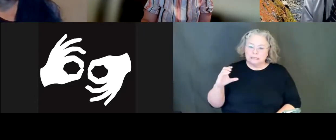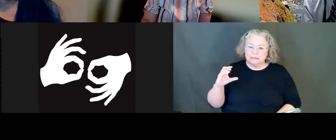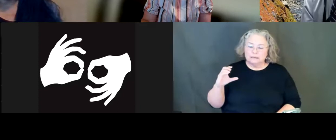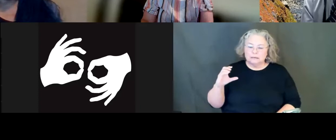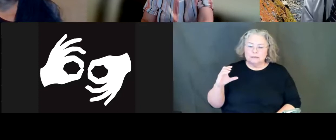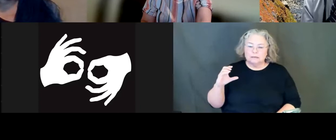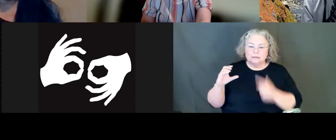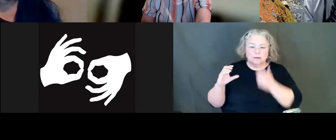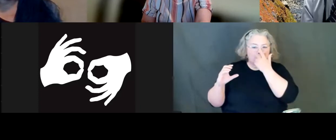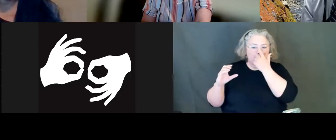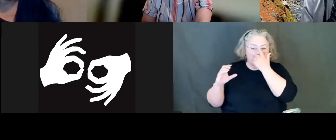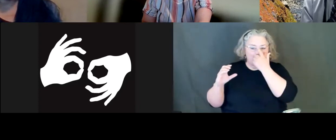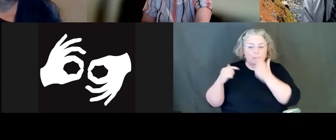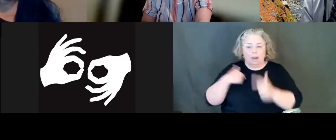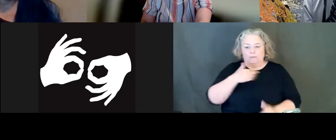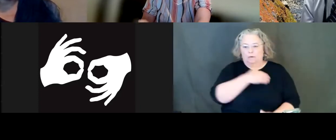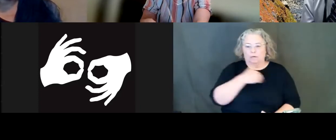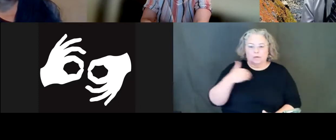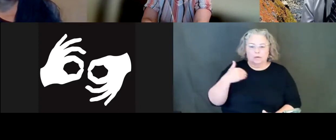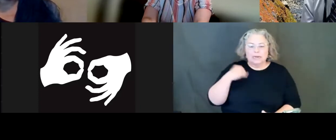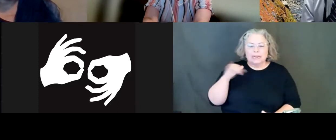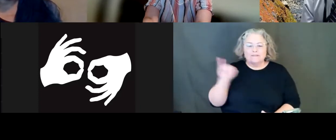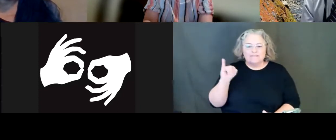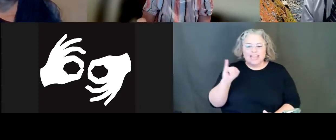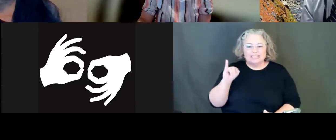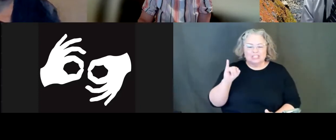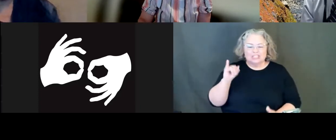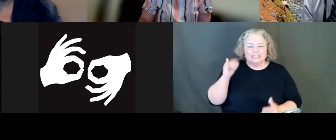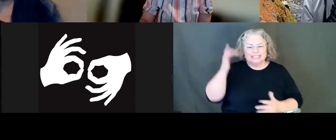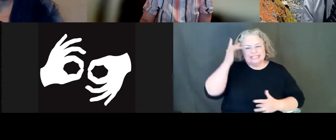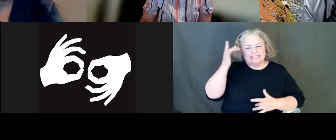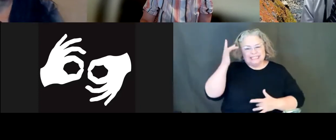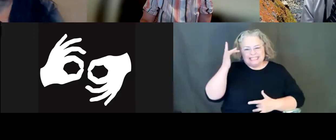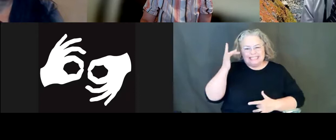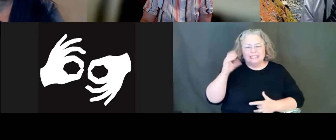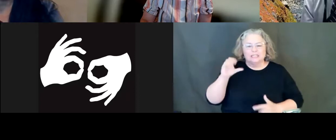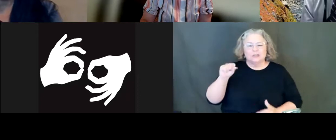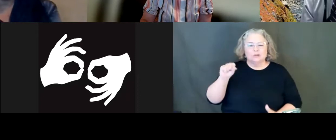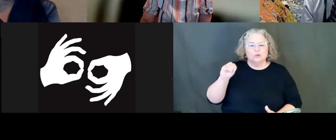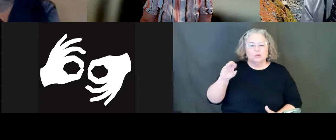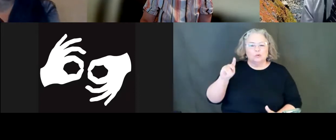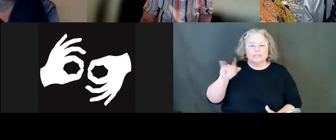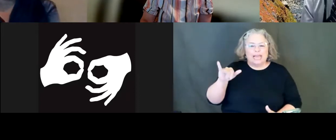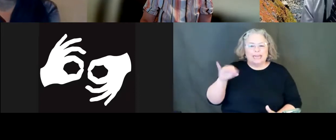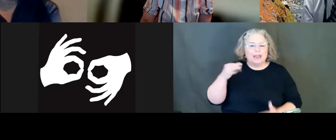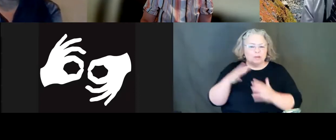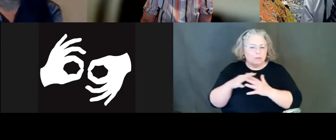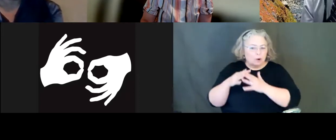I'm a member of the Infectious Diseases Society of America. We have